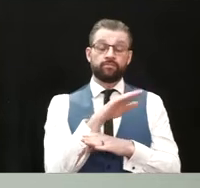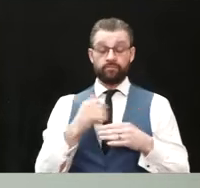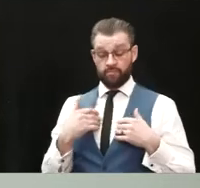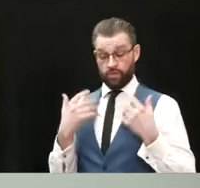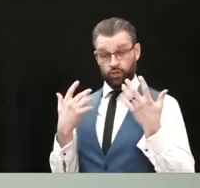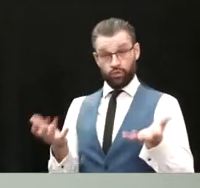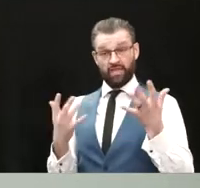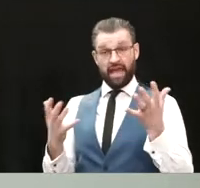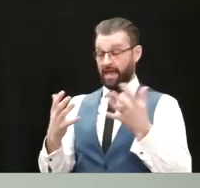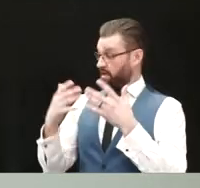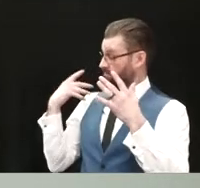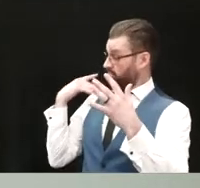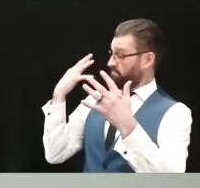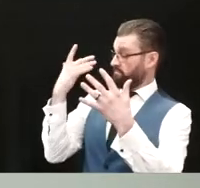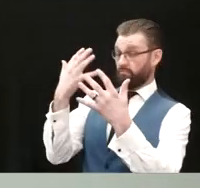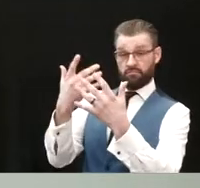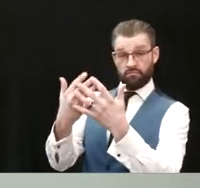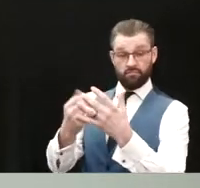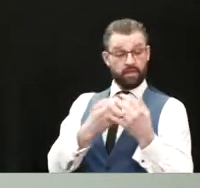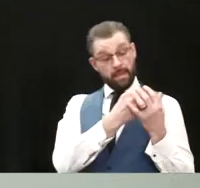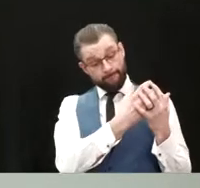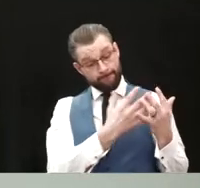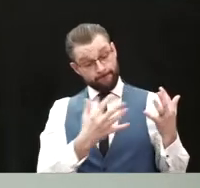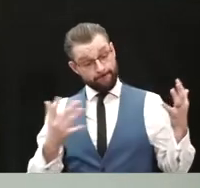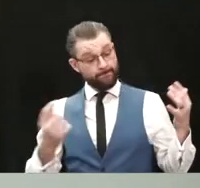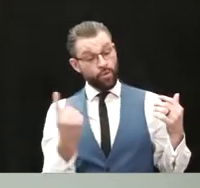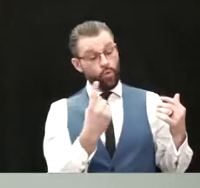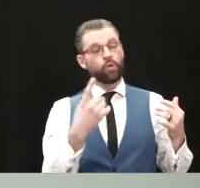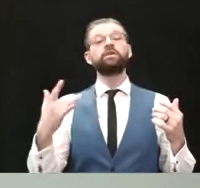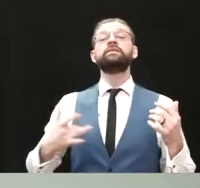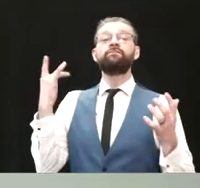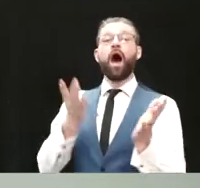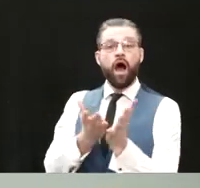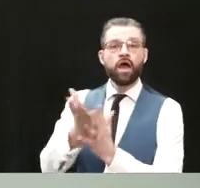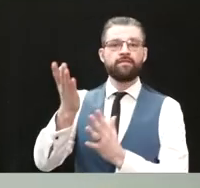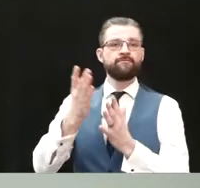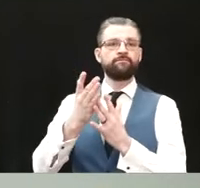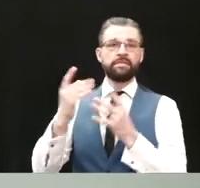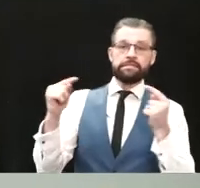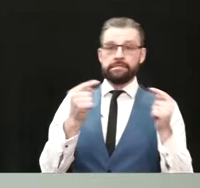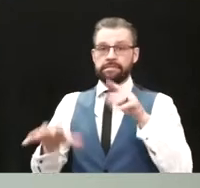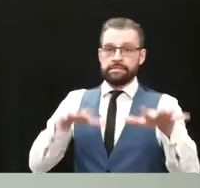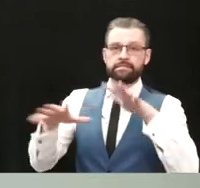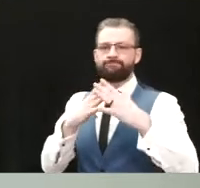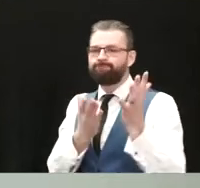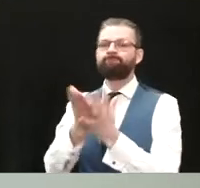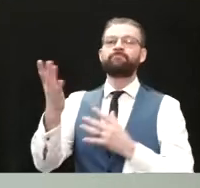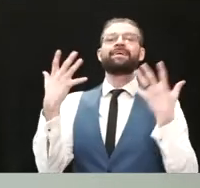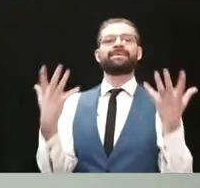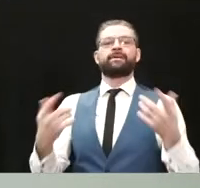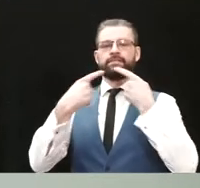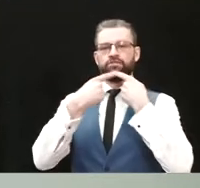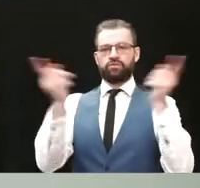Today, and over several years now, many of those who managed to survive against all odds share their